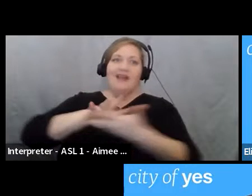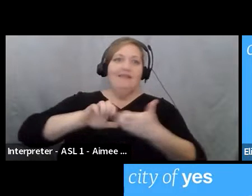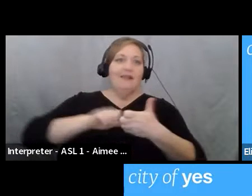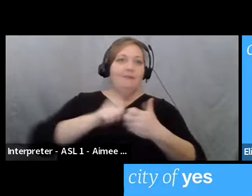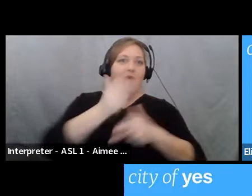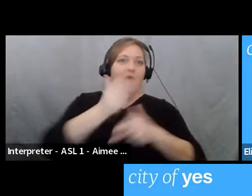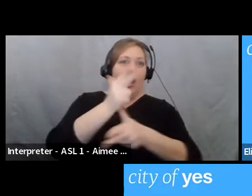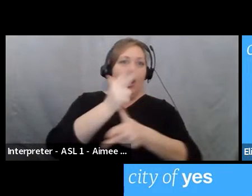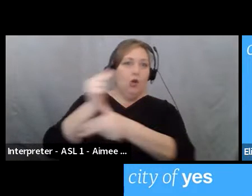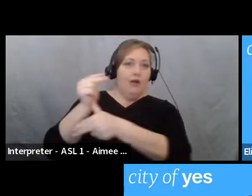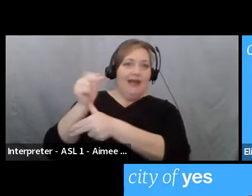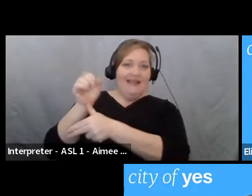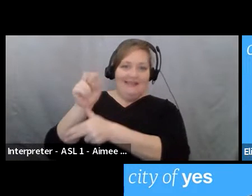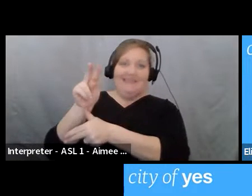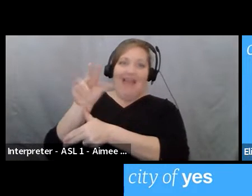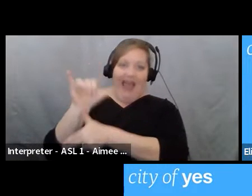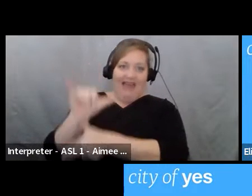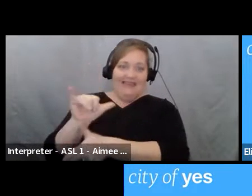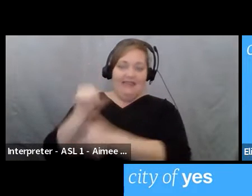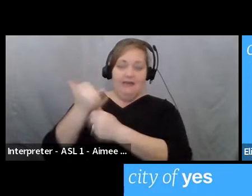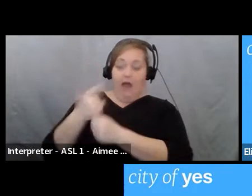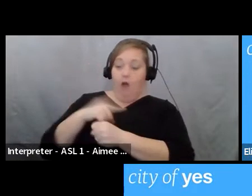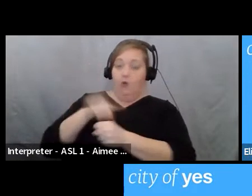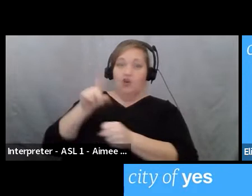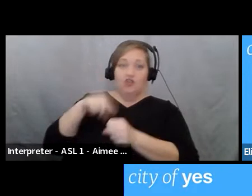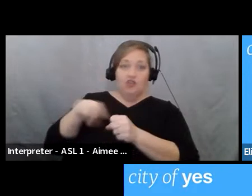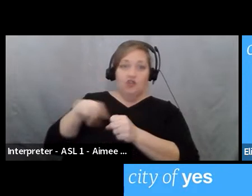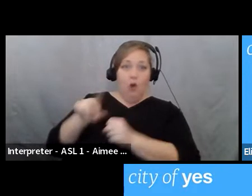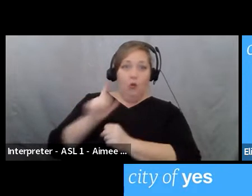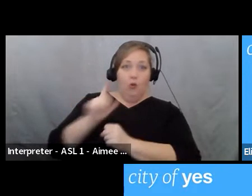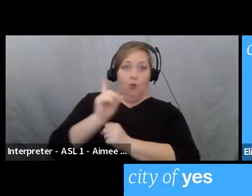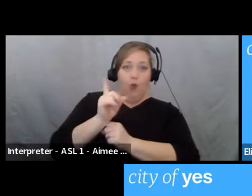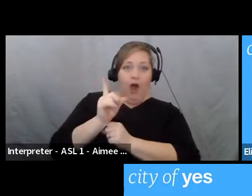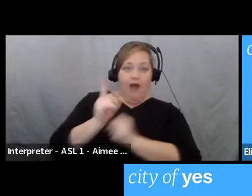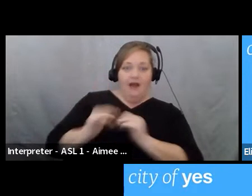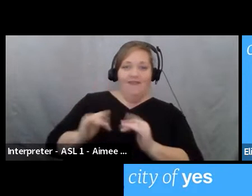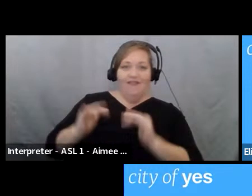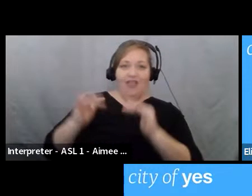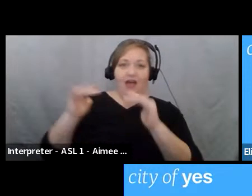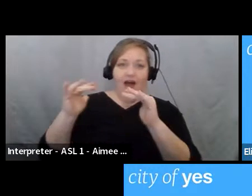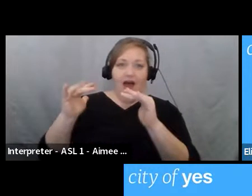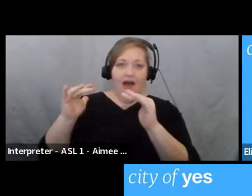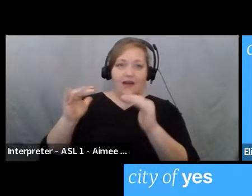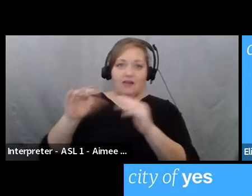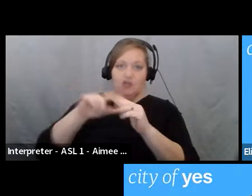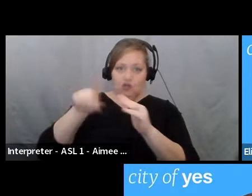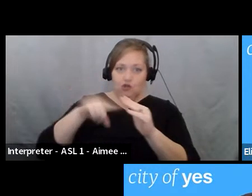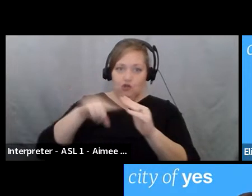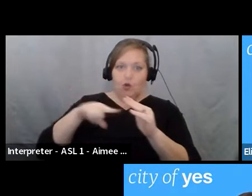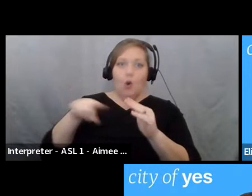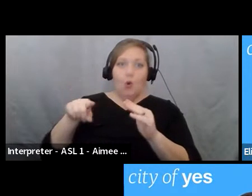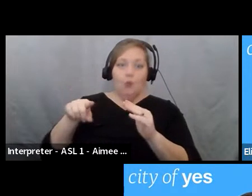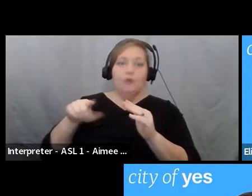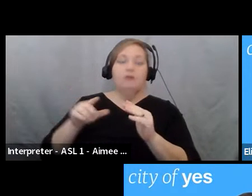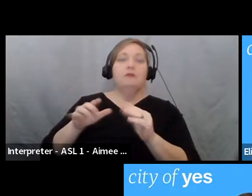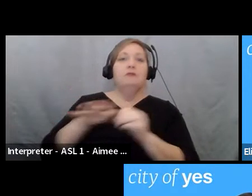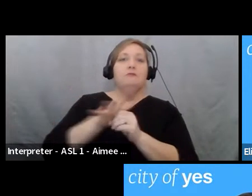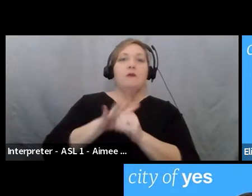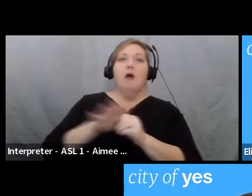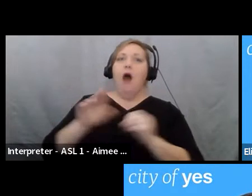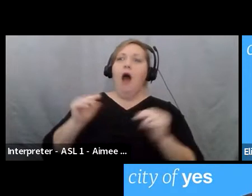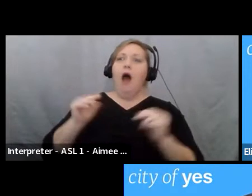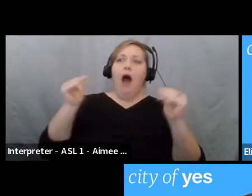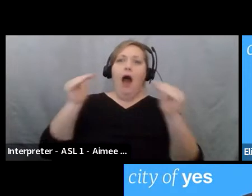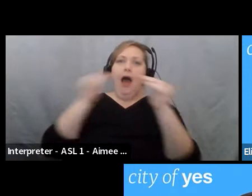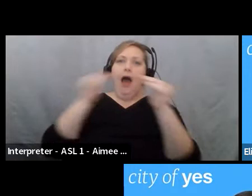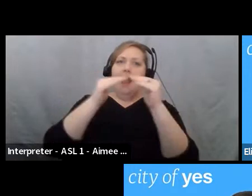Hurricane Sandy. We are currently in Zone 1 flood zone. And it is such a high level